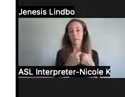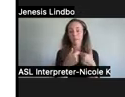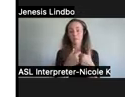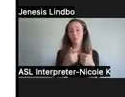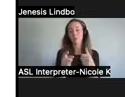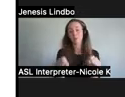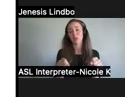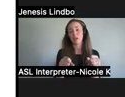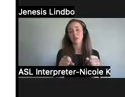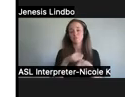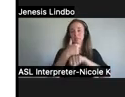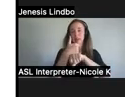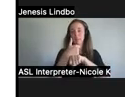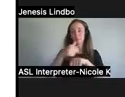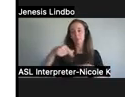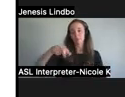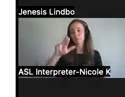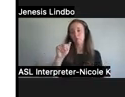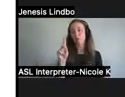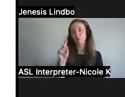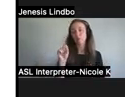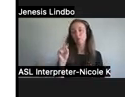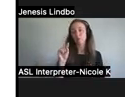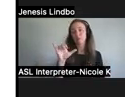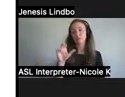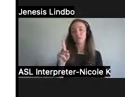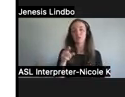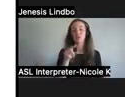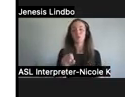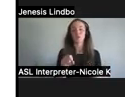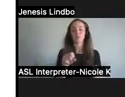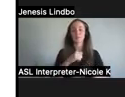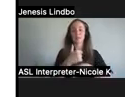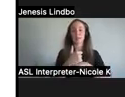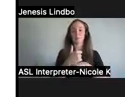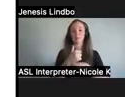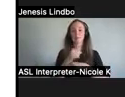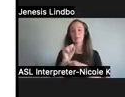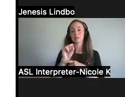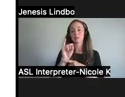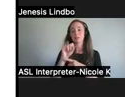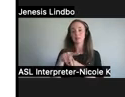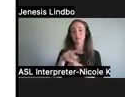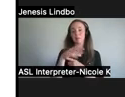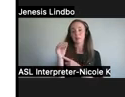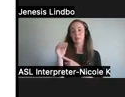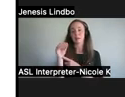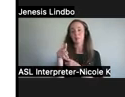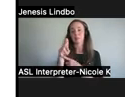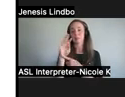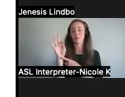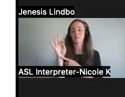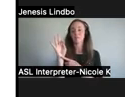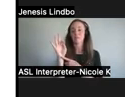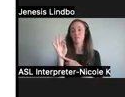stick. So you can actually set these sip and puff controls to be whatever controls you want them to be. And you can actually